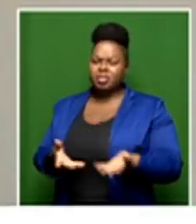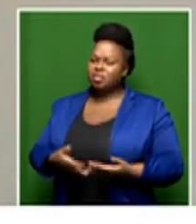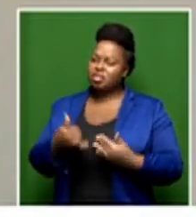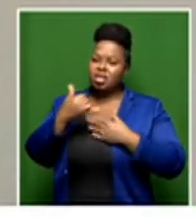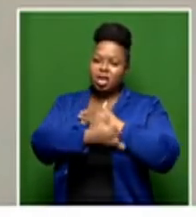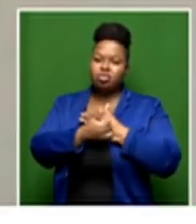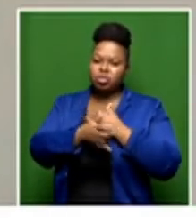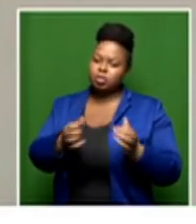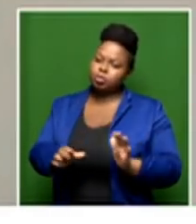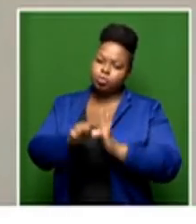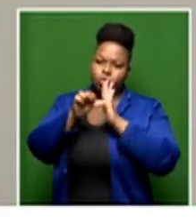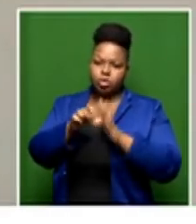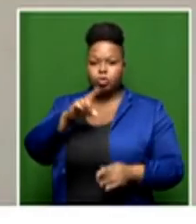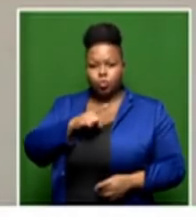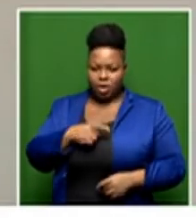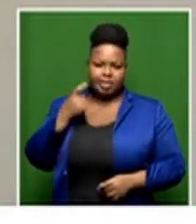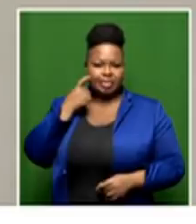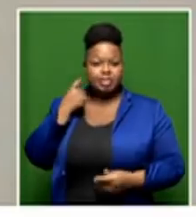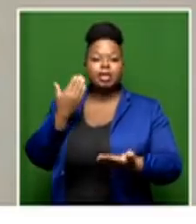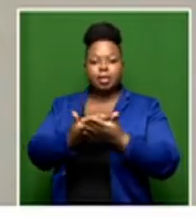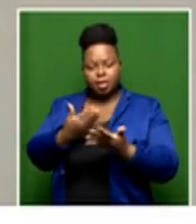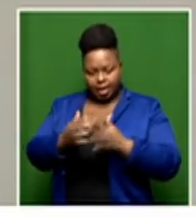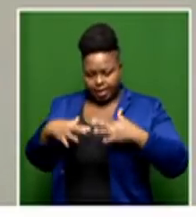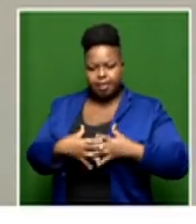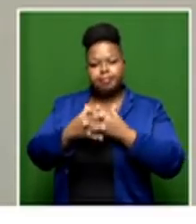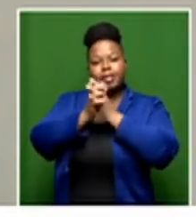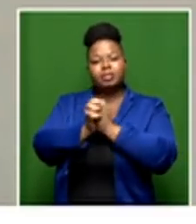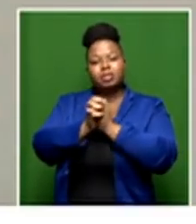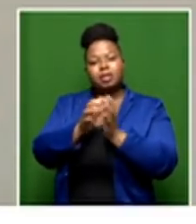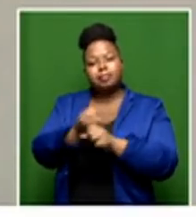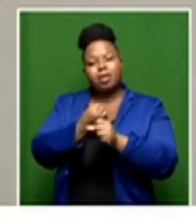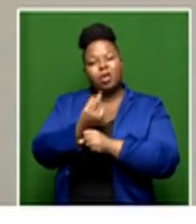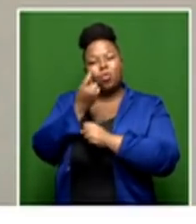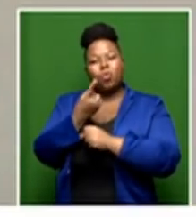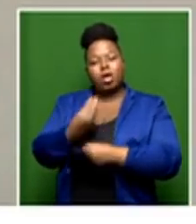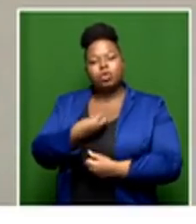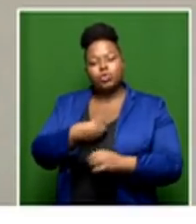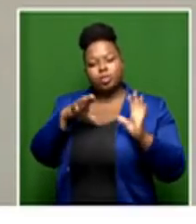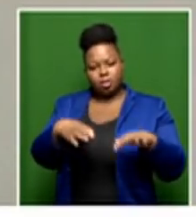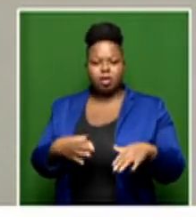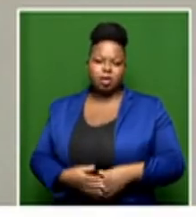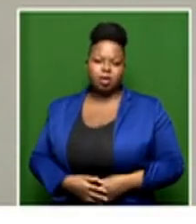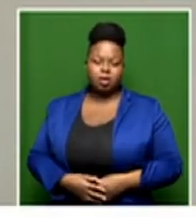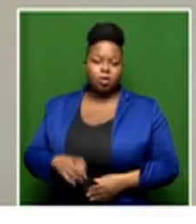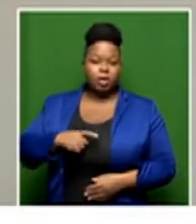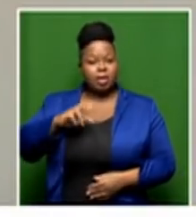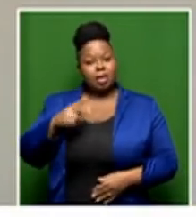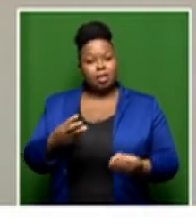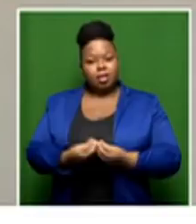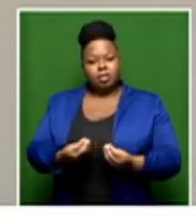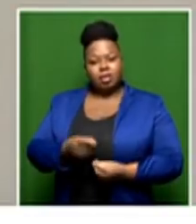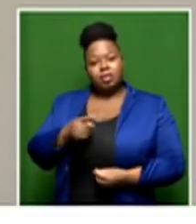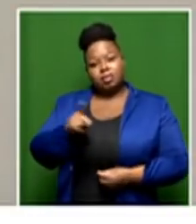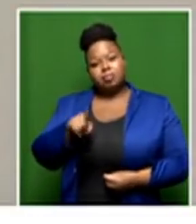is important in order to allow for them to rebuild. The other thing that they need to do, Sakina, is to make sure